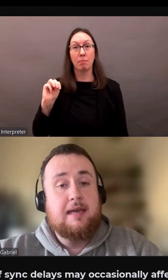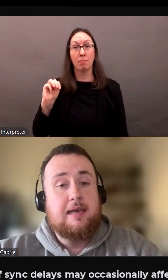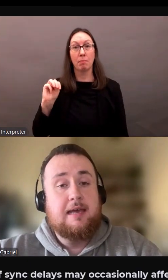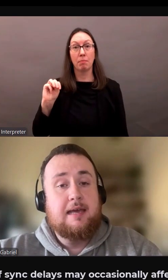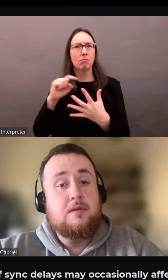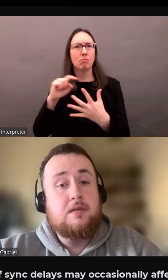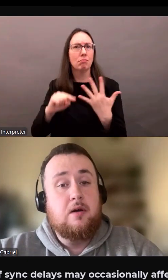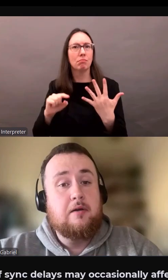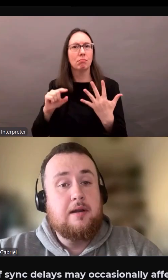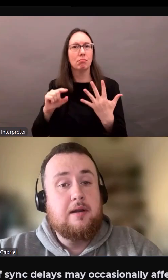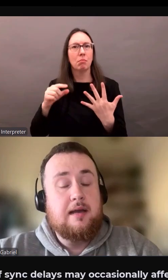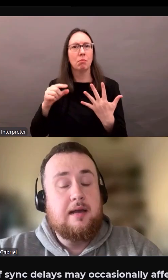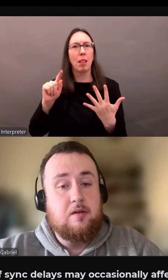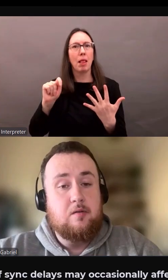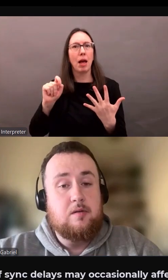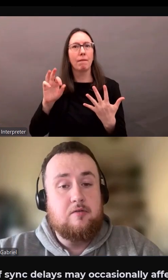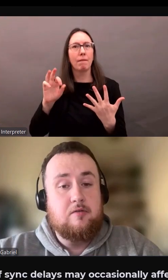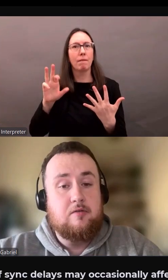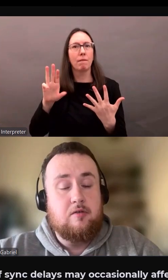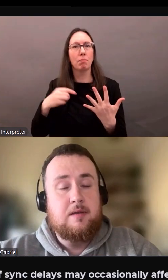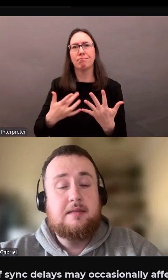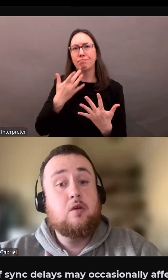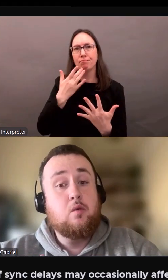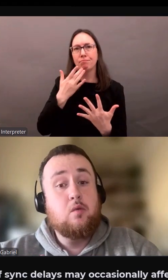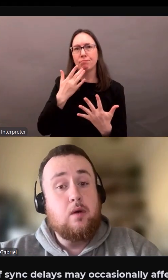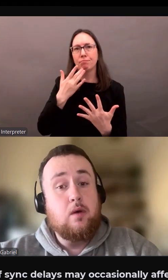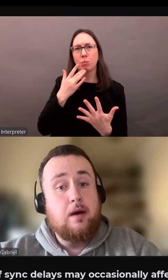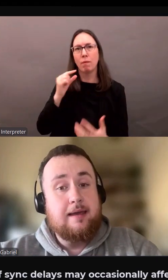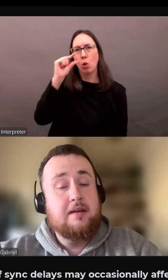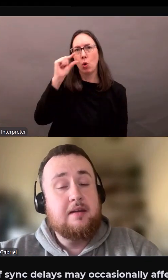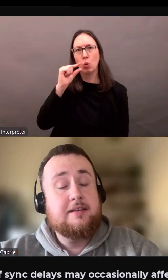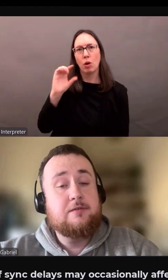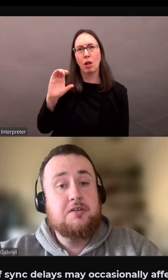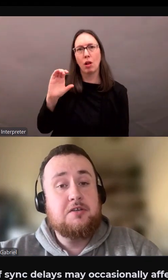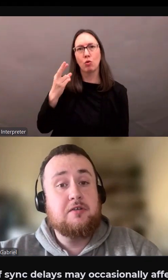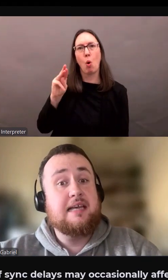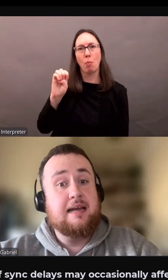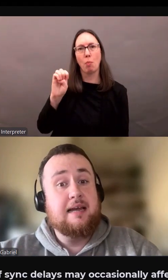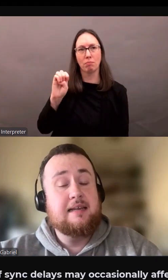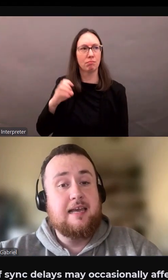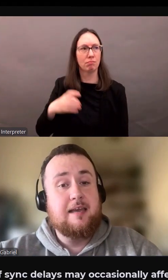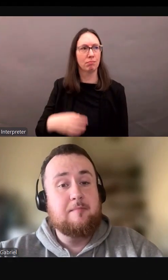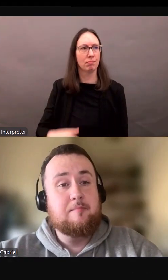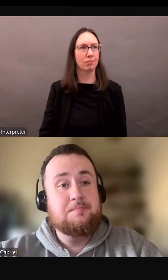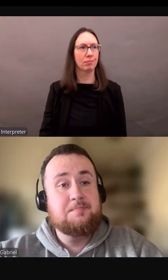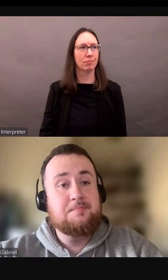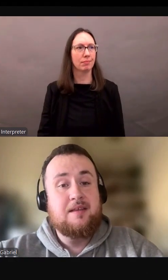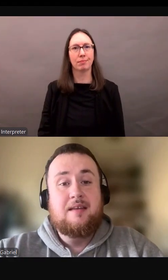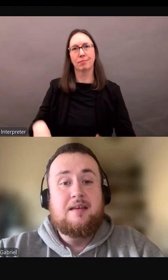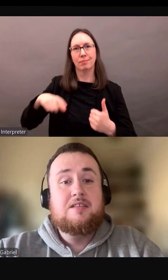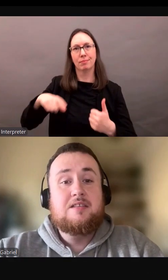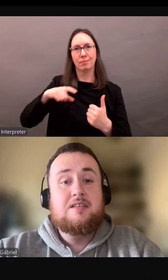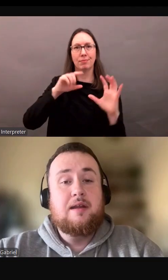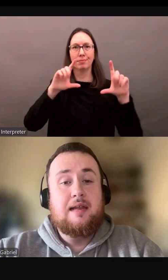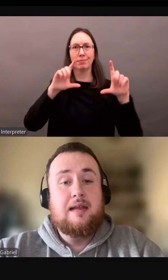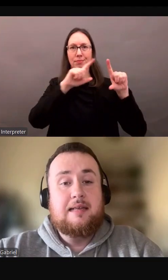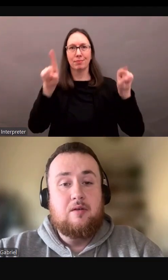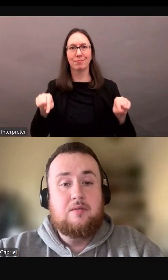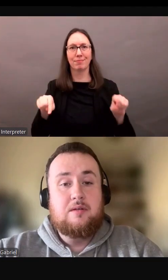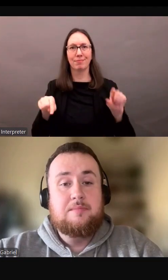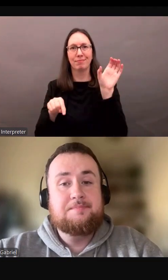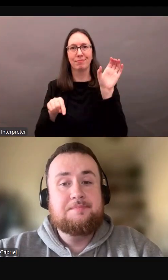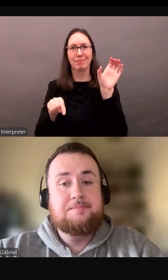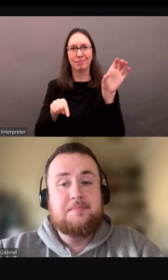Google Chrome, so I'm going to click on Google Chrome. The UI and all these features are exactly the same. So we're going to click